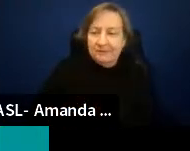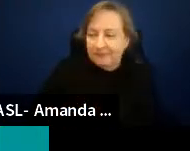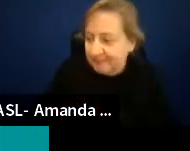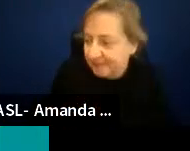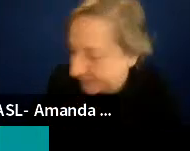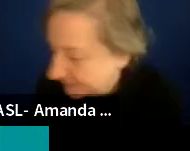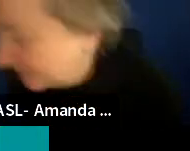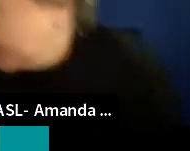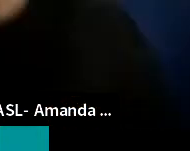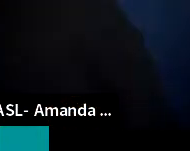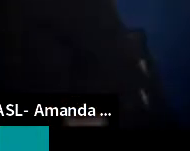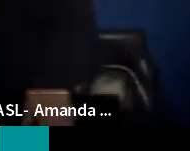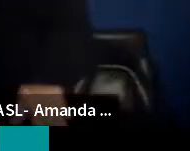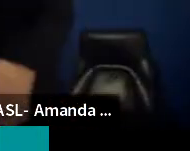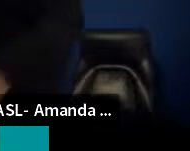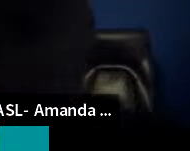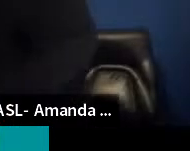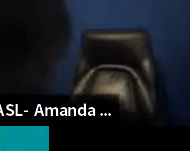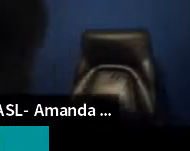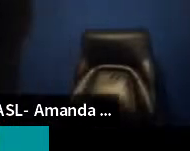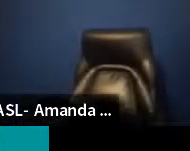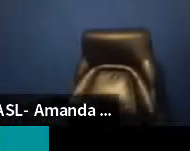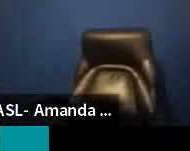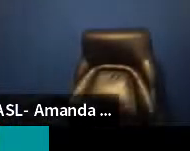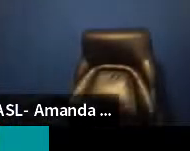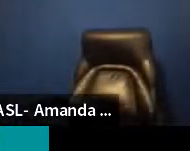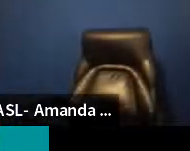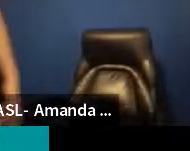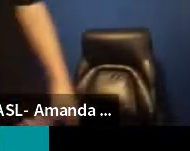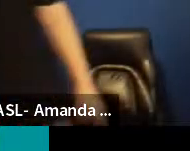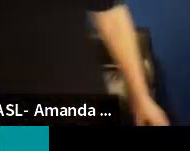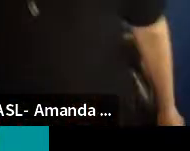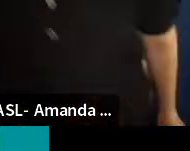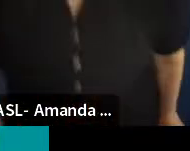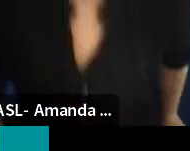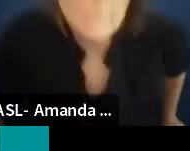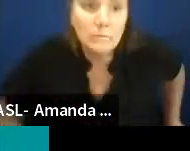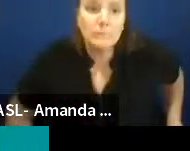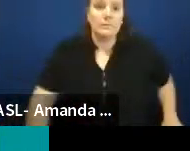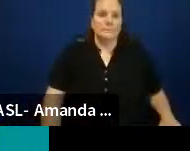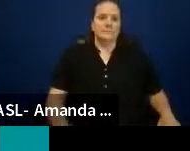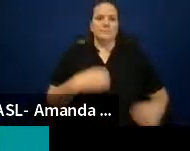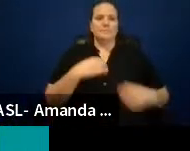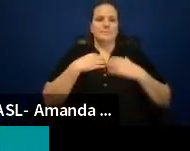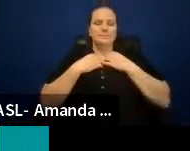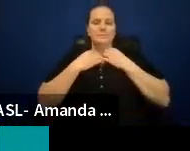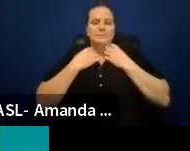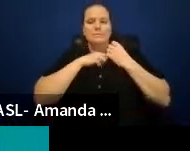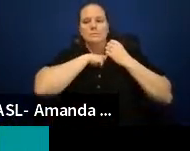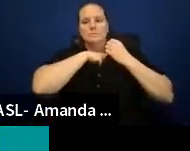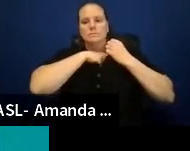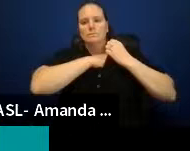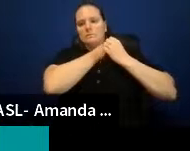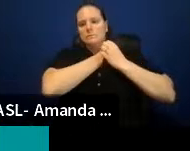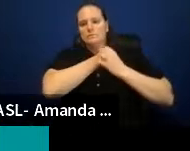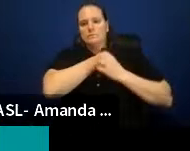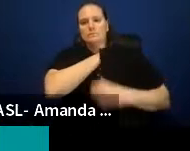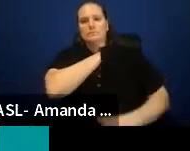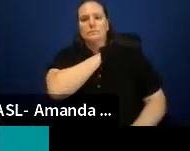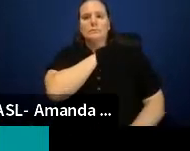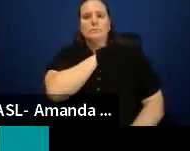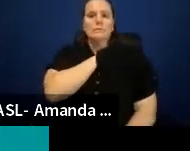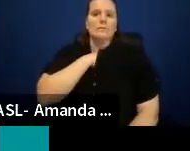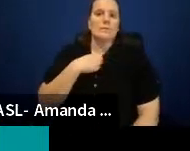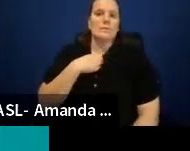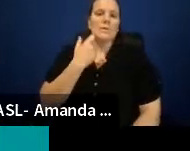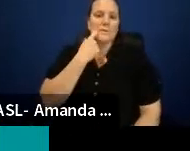we also just recently had an equity roundtable where we discussed how to